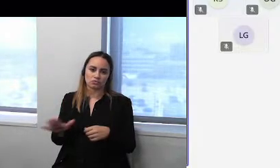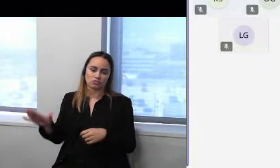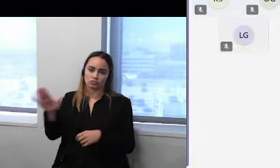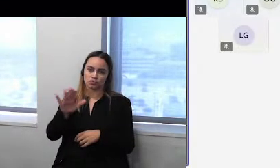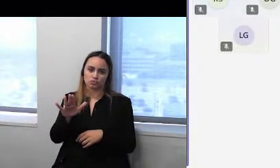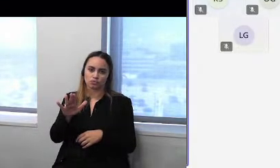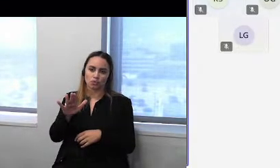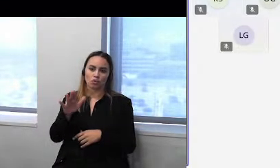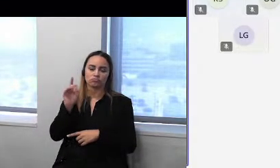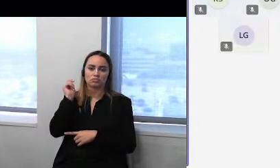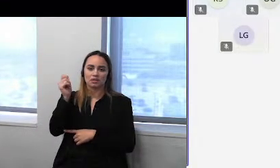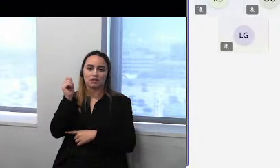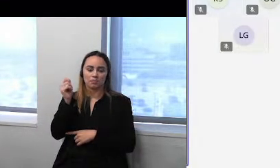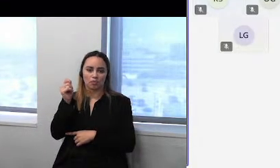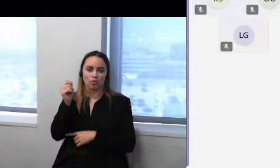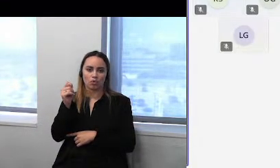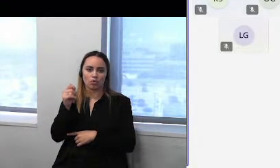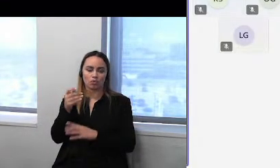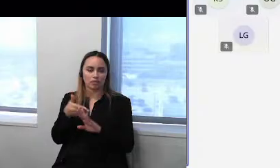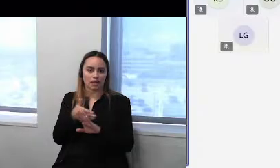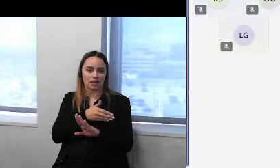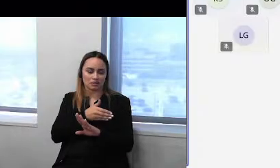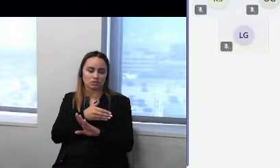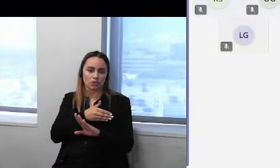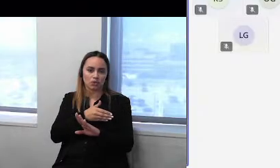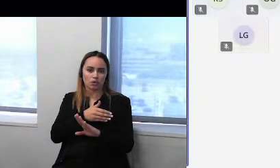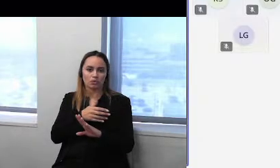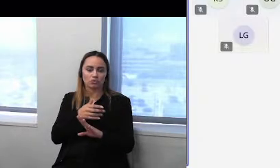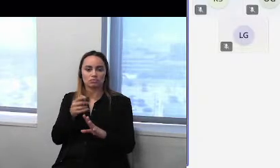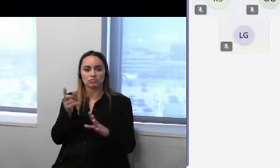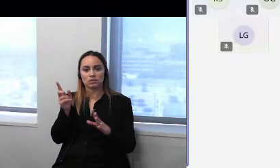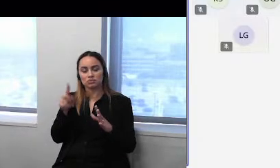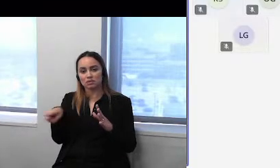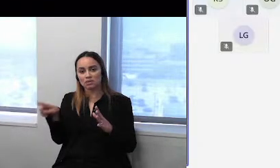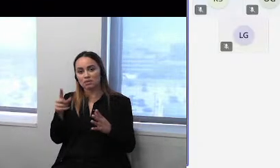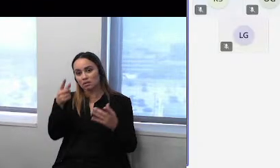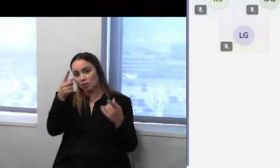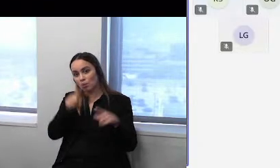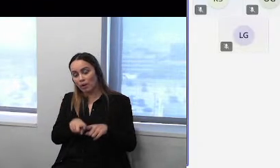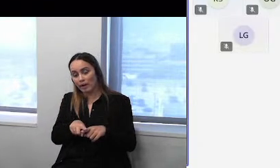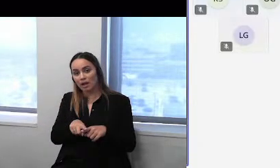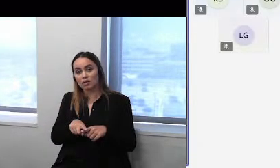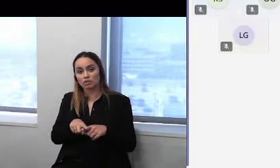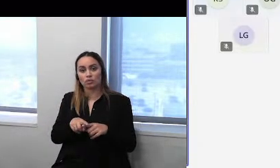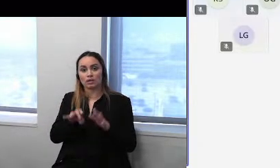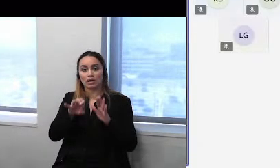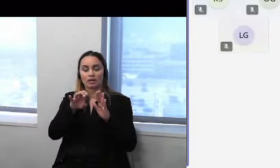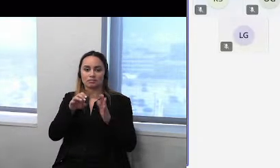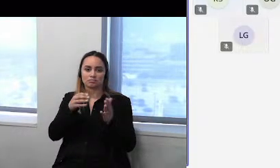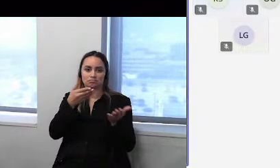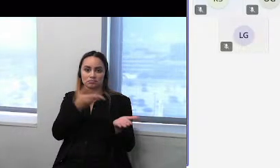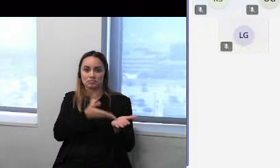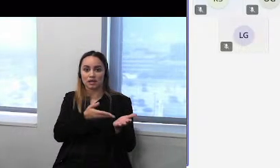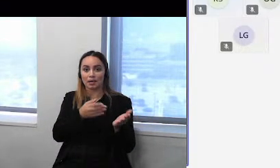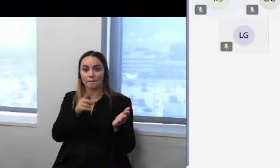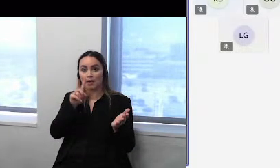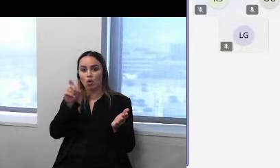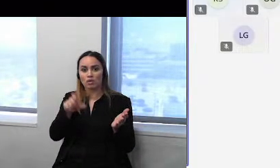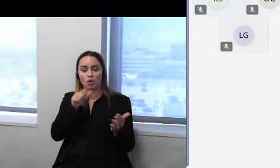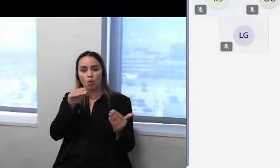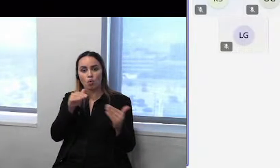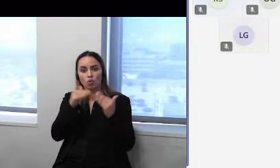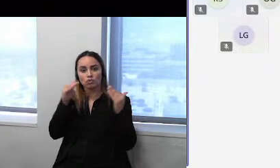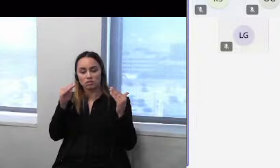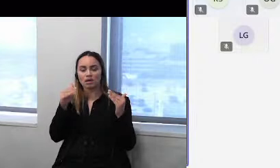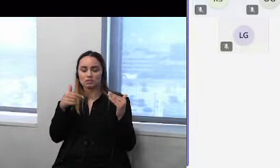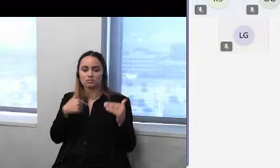is what's relevant under the statute. Of course, if a question is unfair, I'll outrule it. Mr. Gonzalez, continue, please. it's about